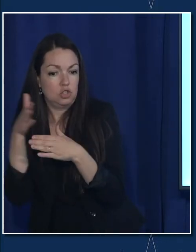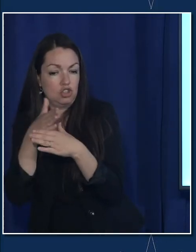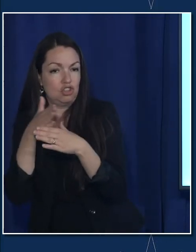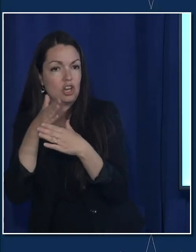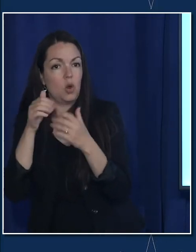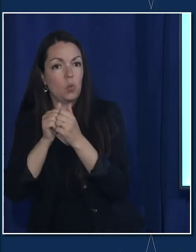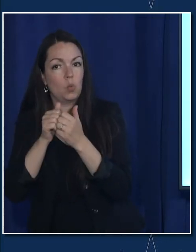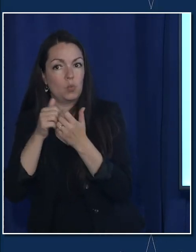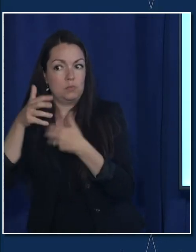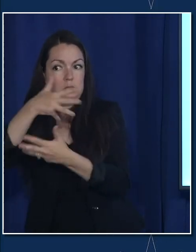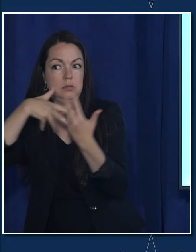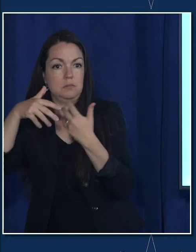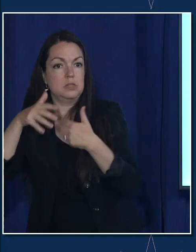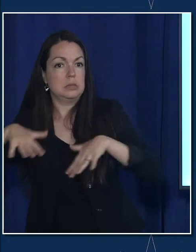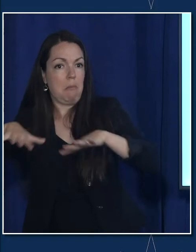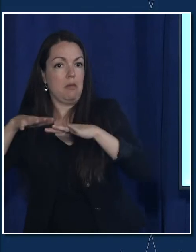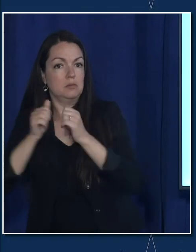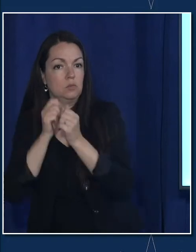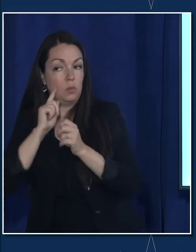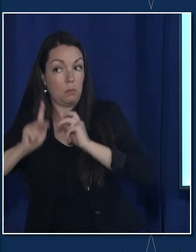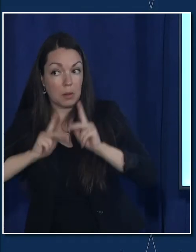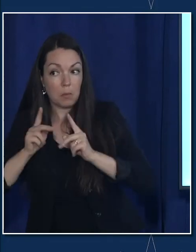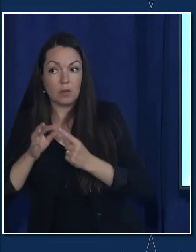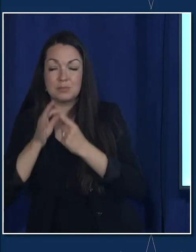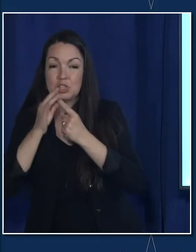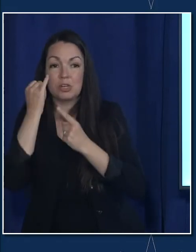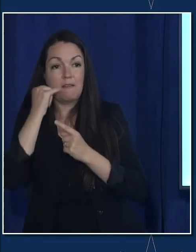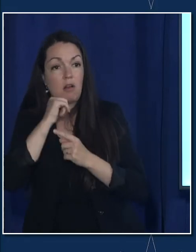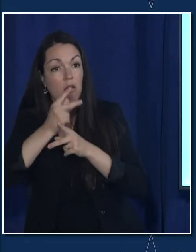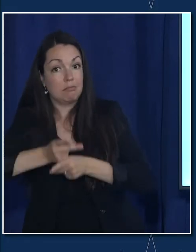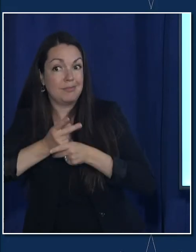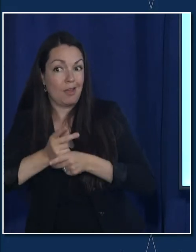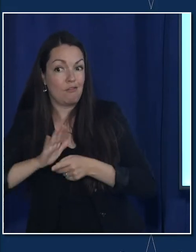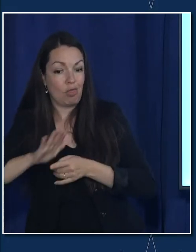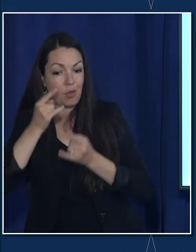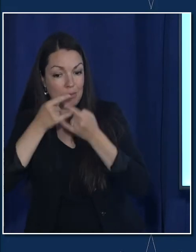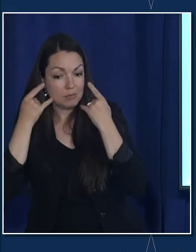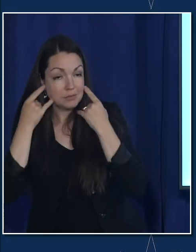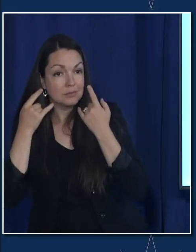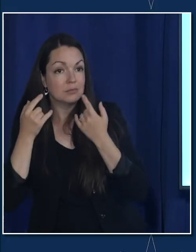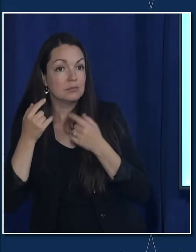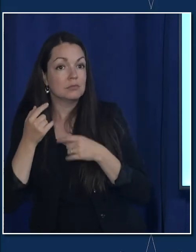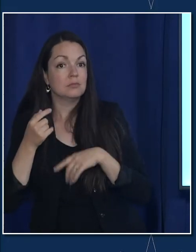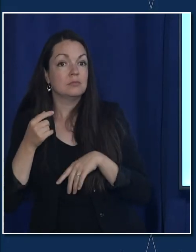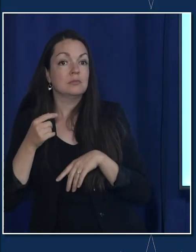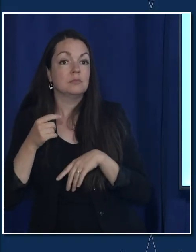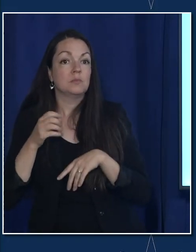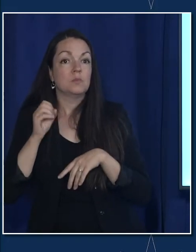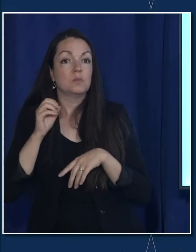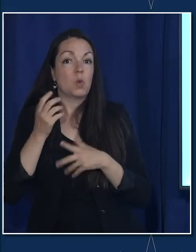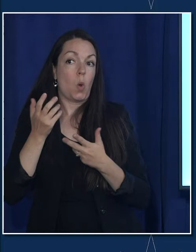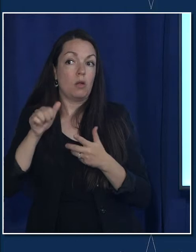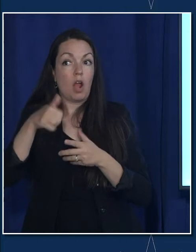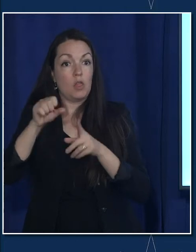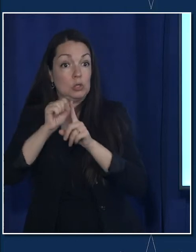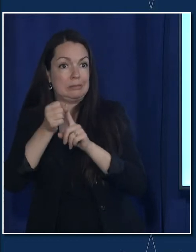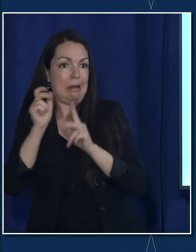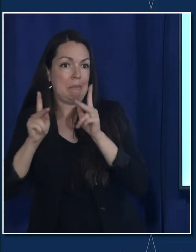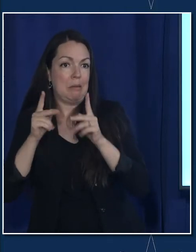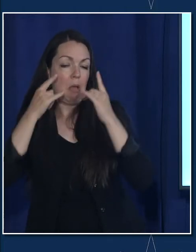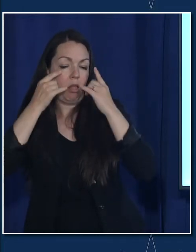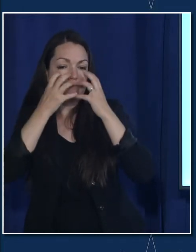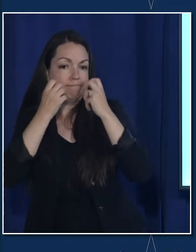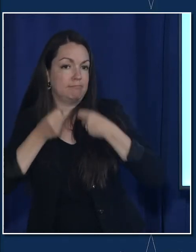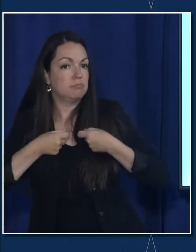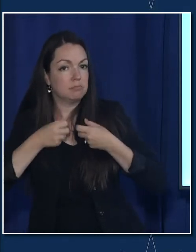people, especially if they're not being as careful as they should be with masks, or they're in settings where people put their guard down. What we have seen over and over